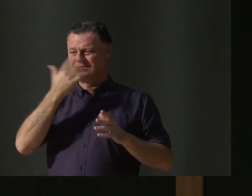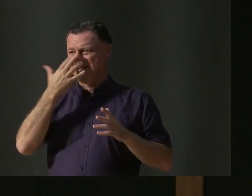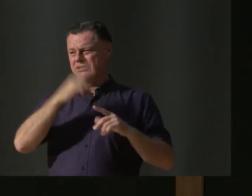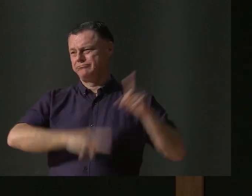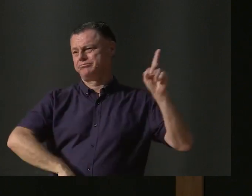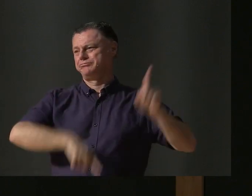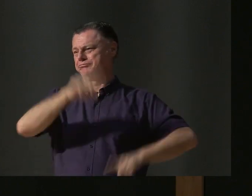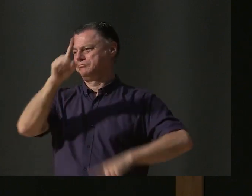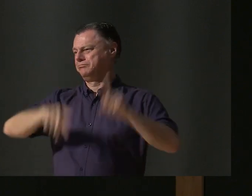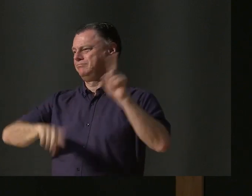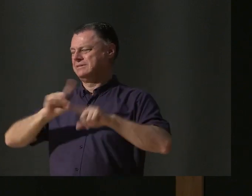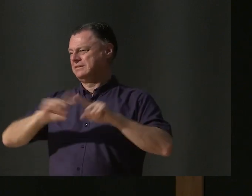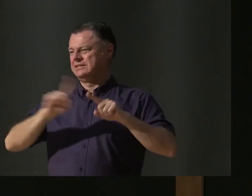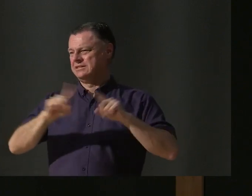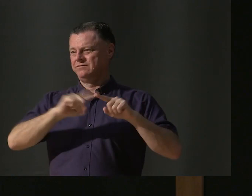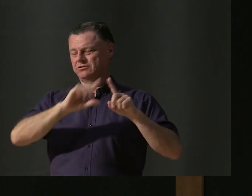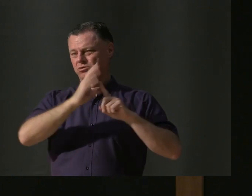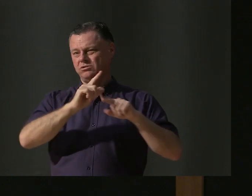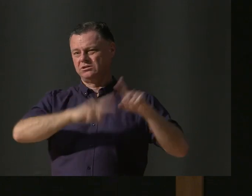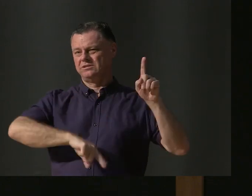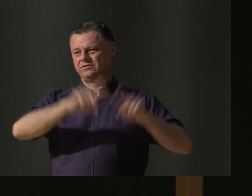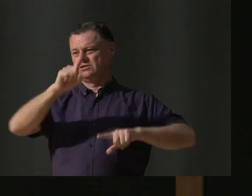no matter what they look like.